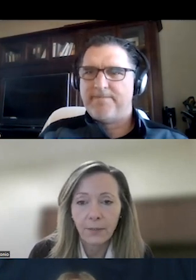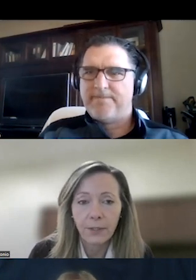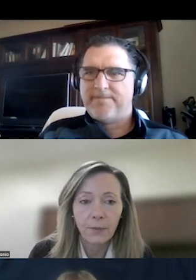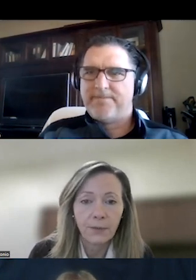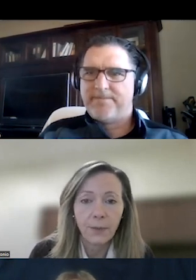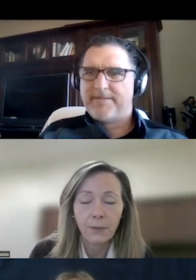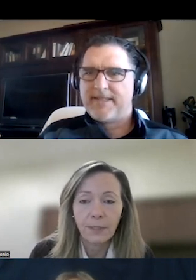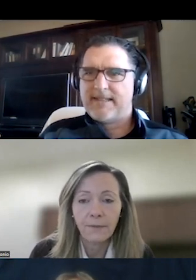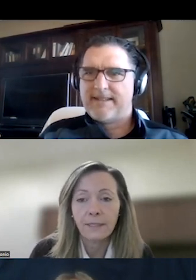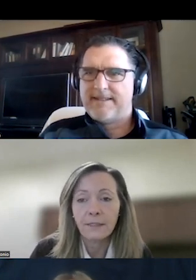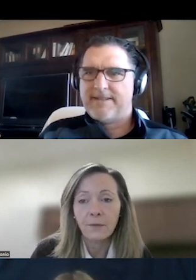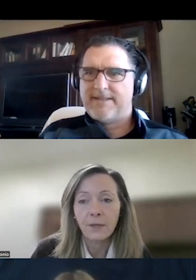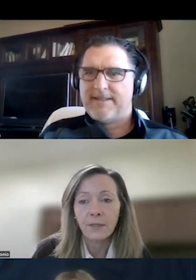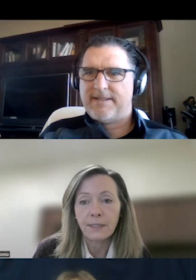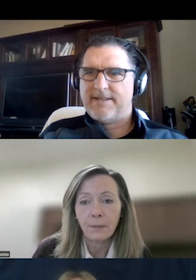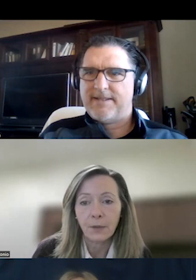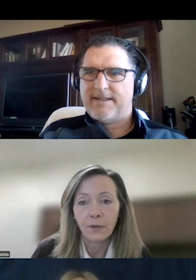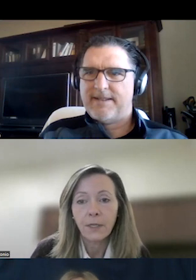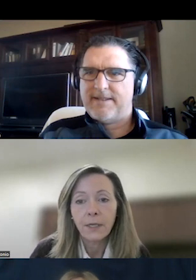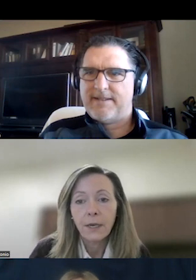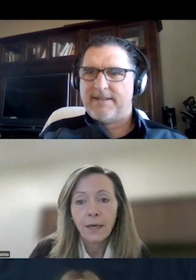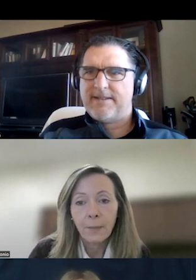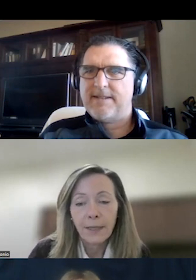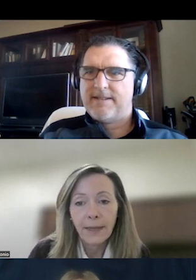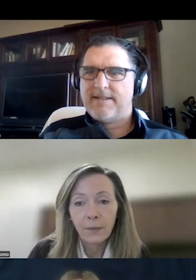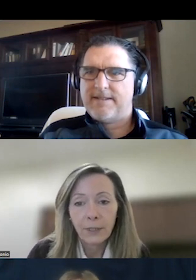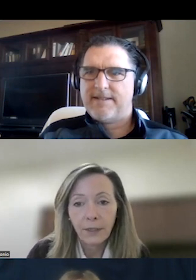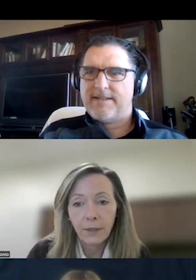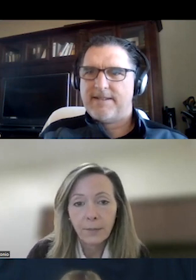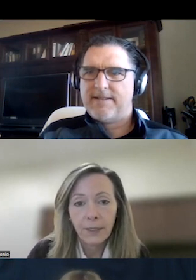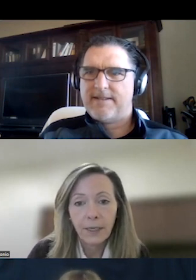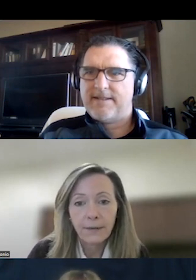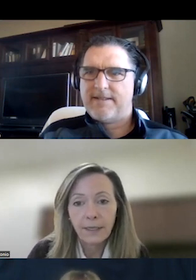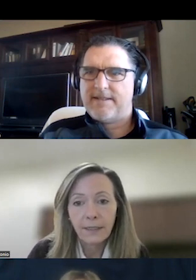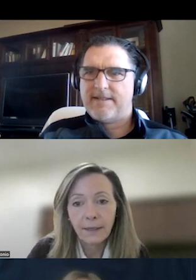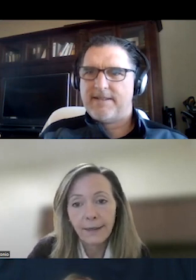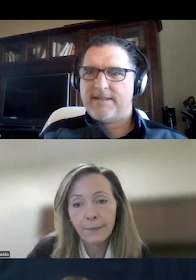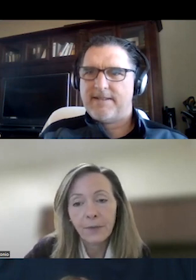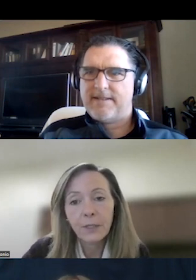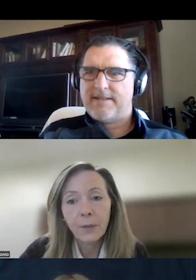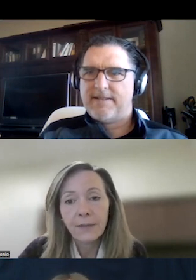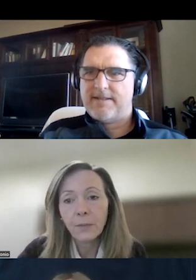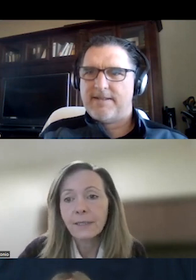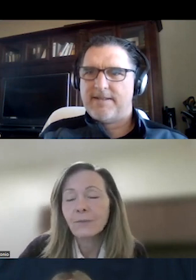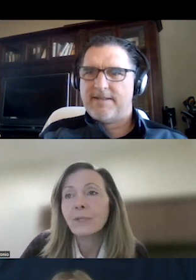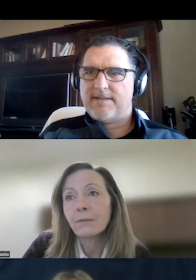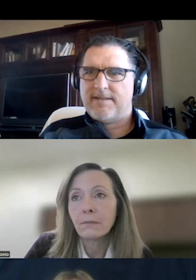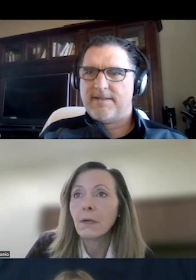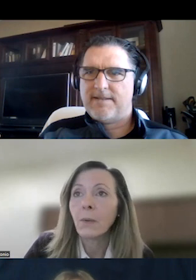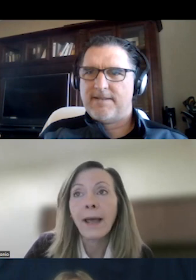to collaborate with Department of Ed. So very similar in that regard. But I think, I think